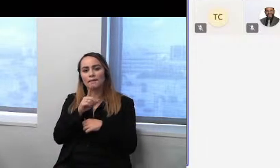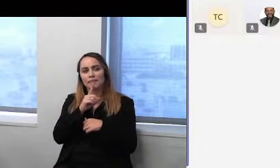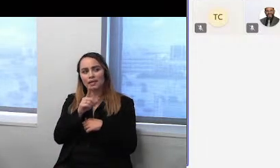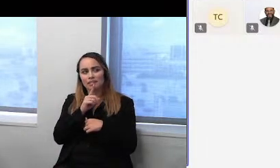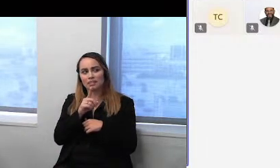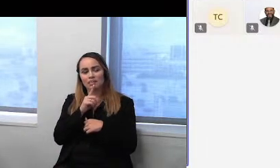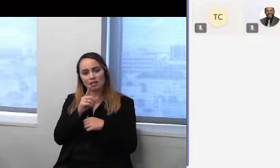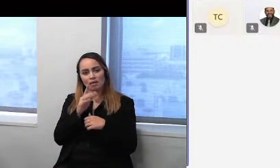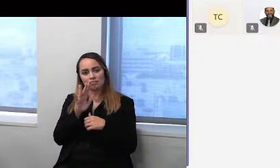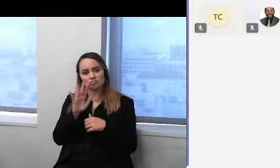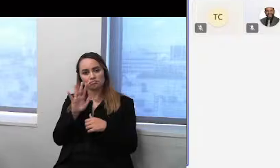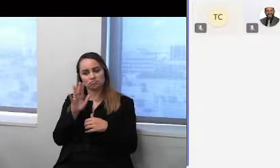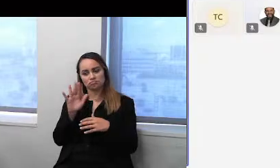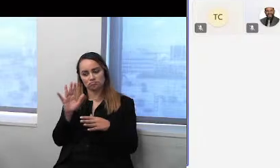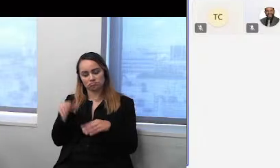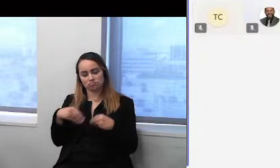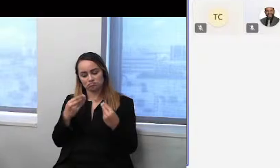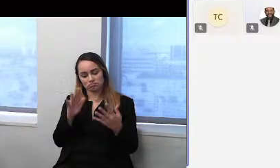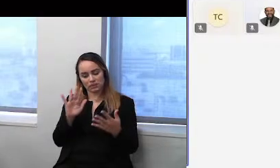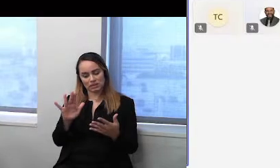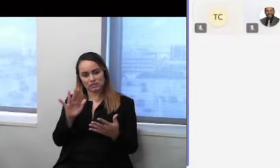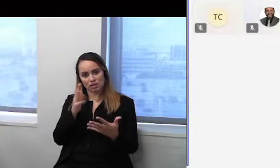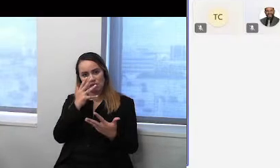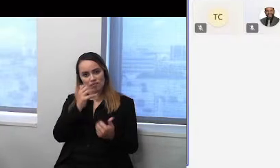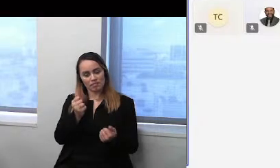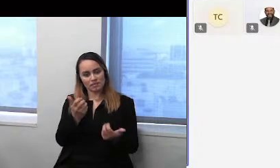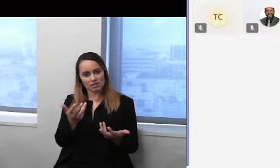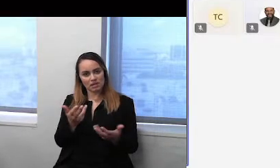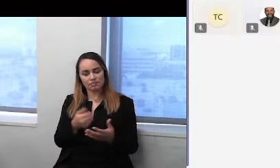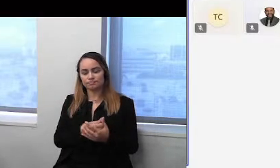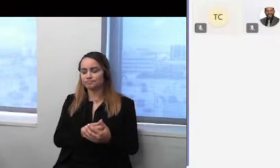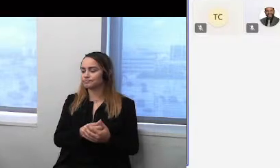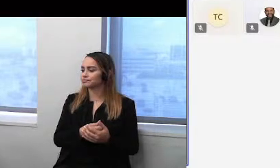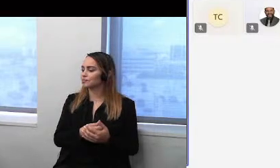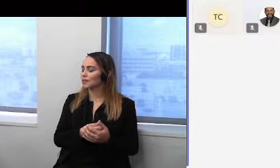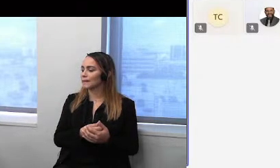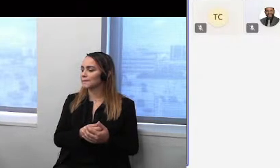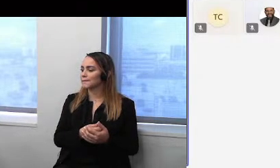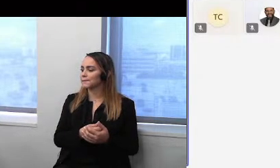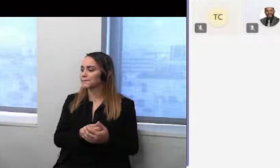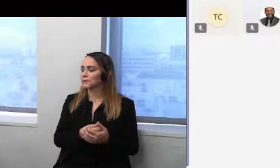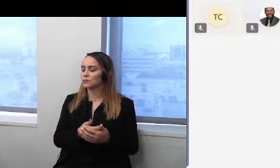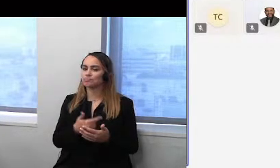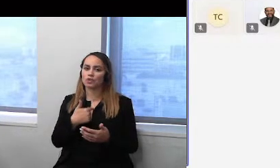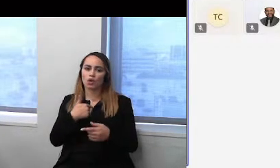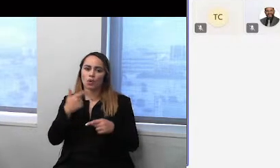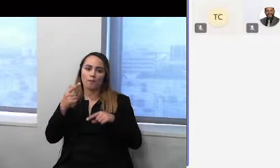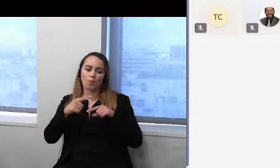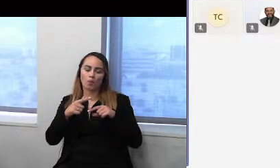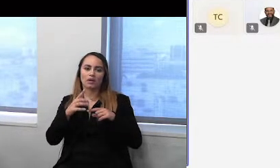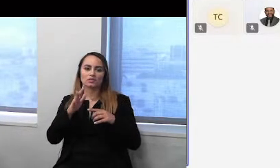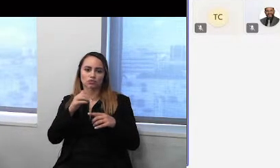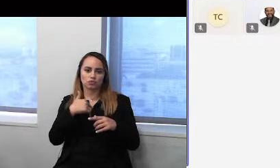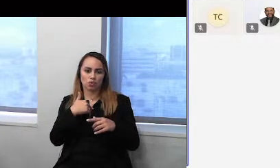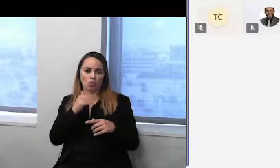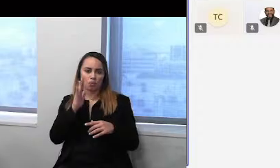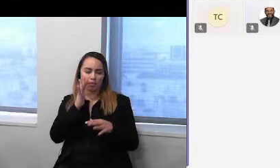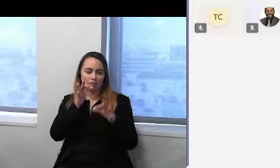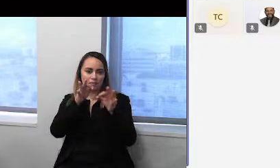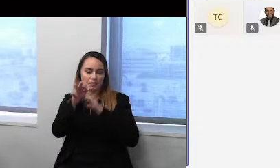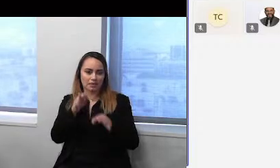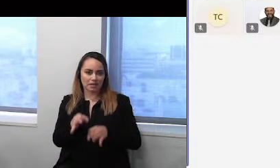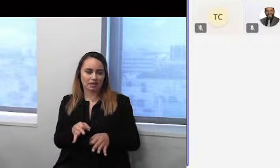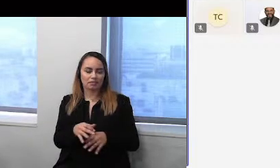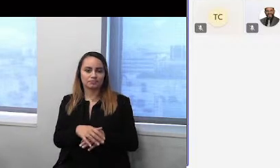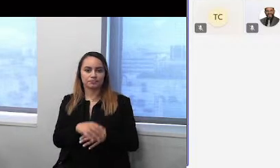So I'm gonna physically describe it to you. I think that's gonna help you. When you have an element that